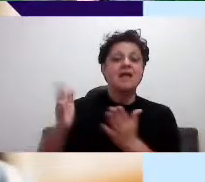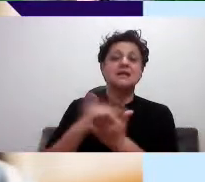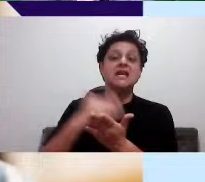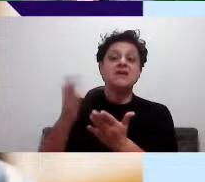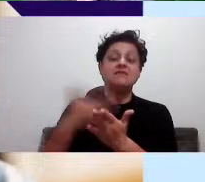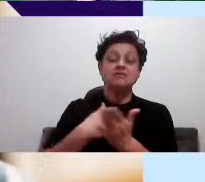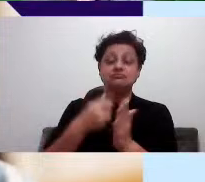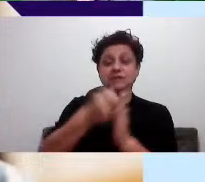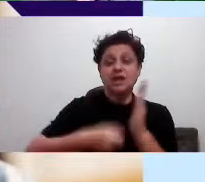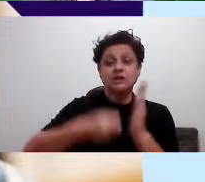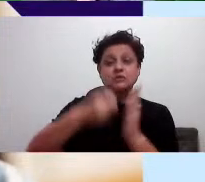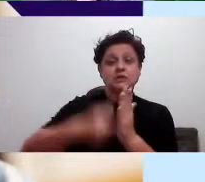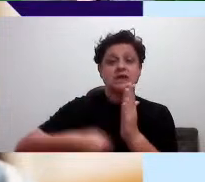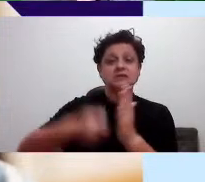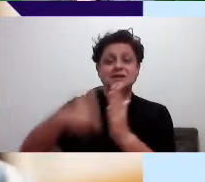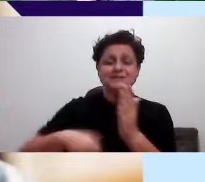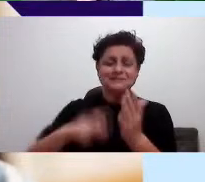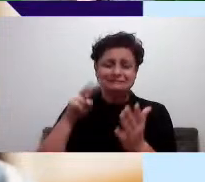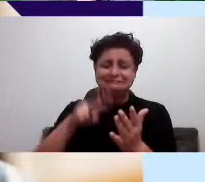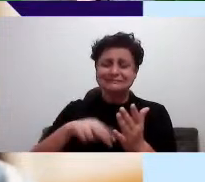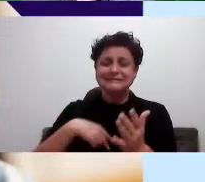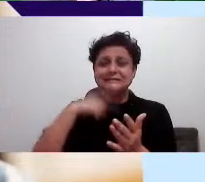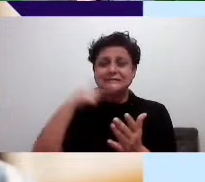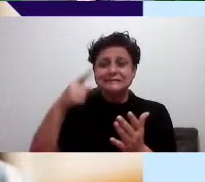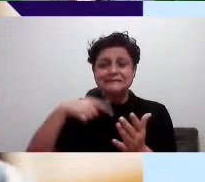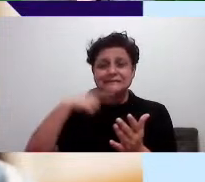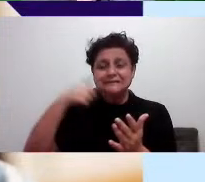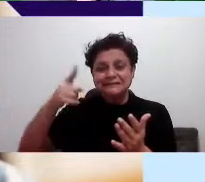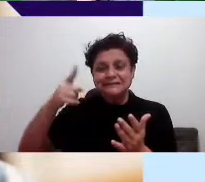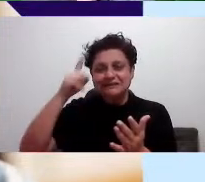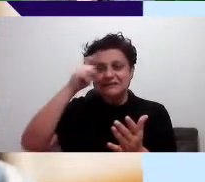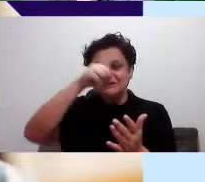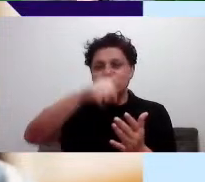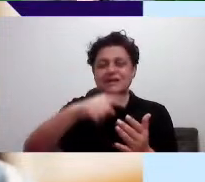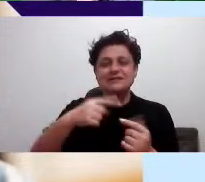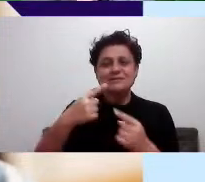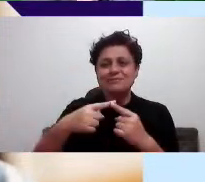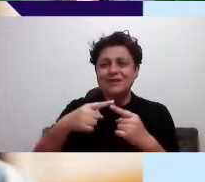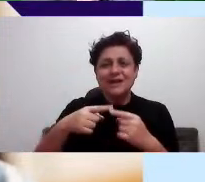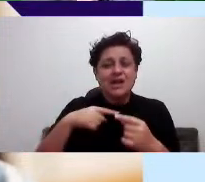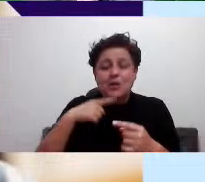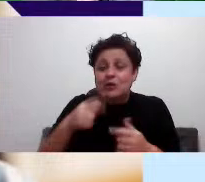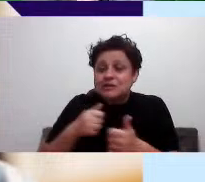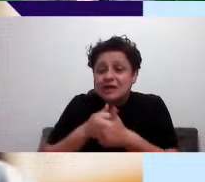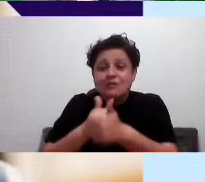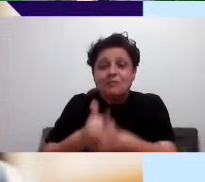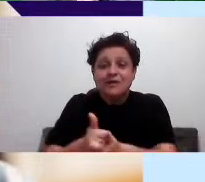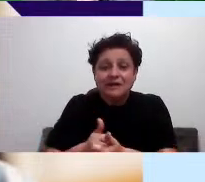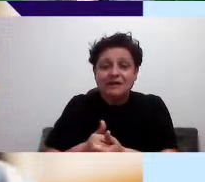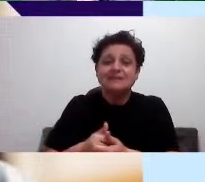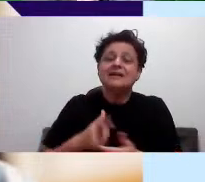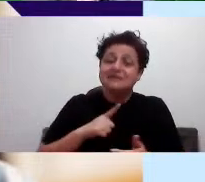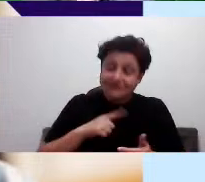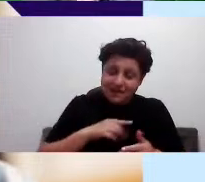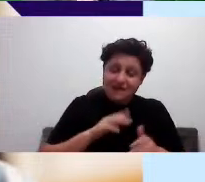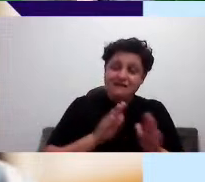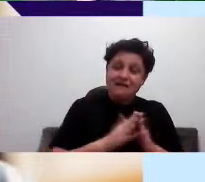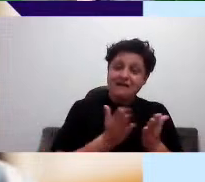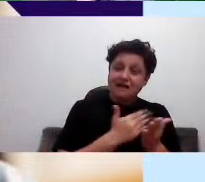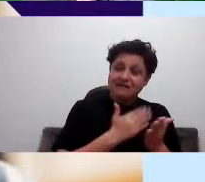reading level, and she also has her own notes, but these notes are poorly written and poorly